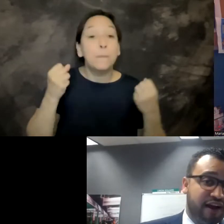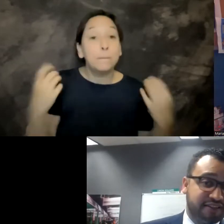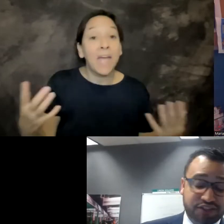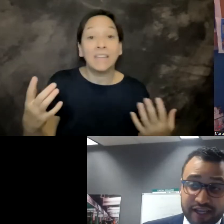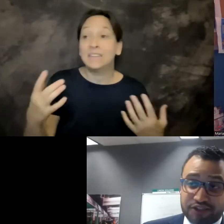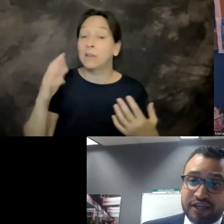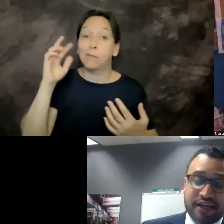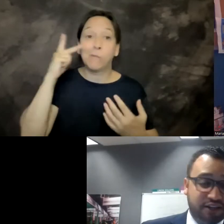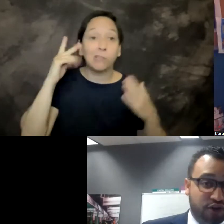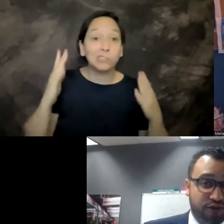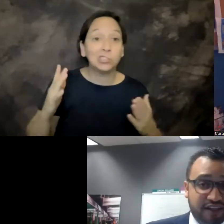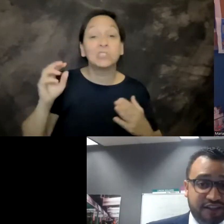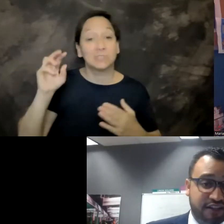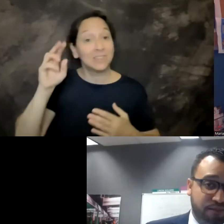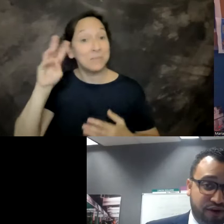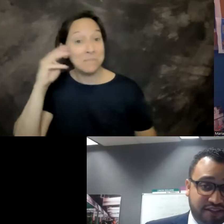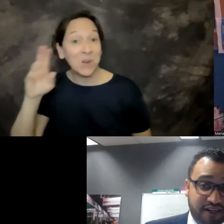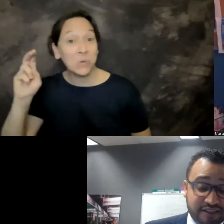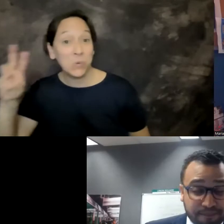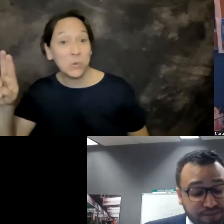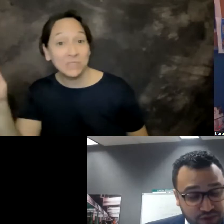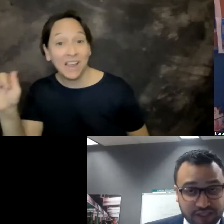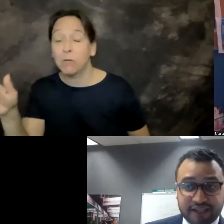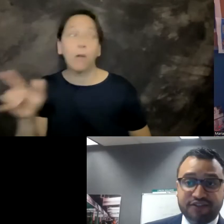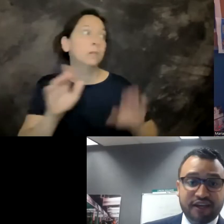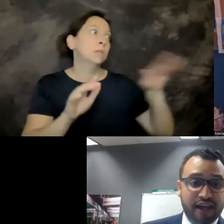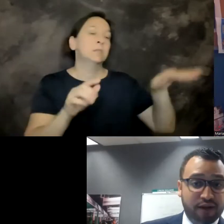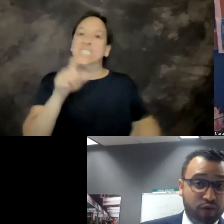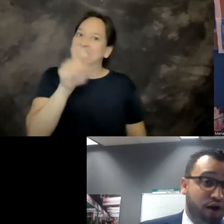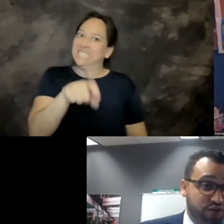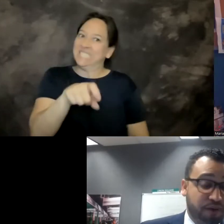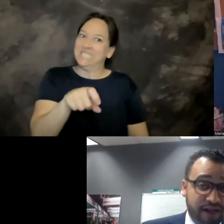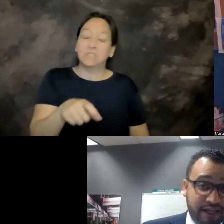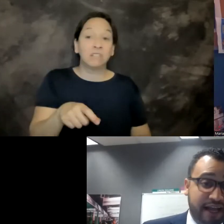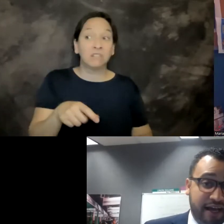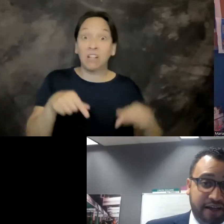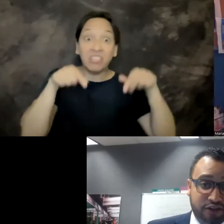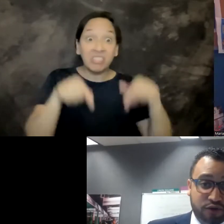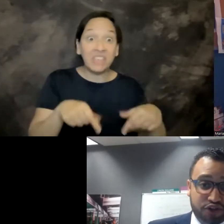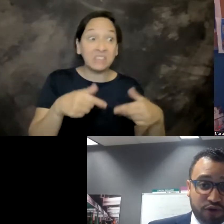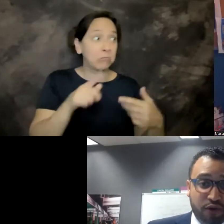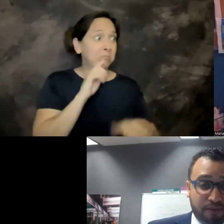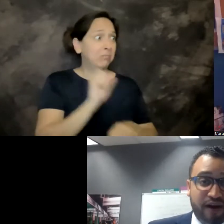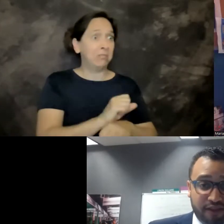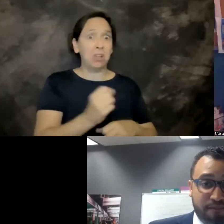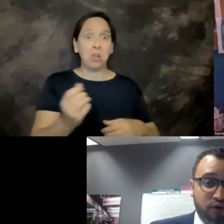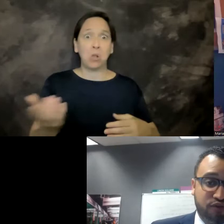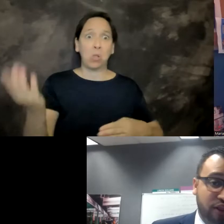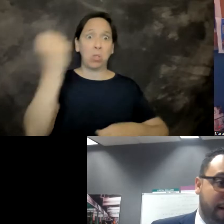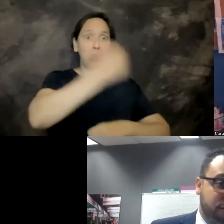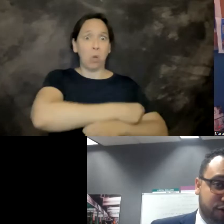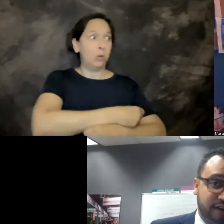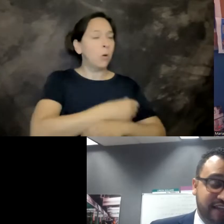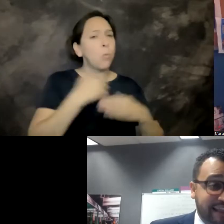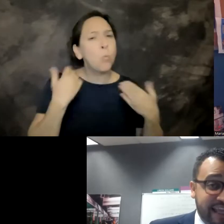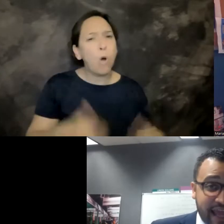need drastic change. And so this is an unprecedented step, certainly is, and we are responding in kind and to ensure that we're providing the most